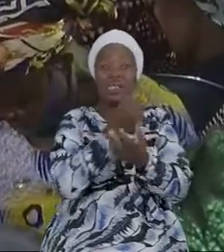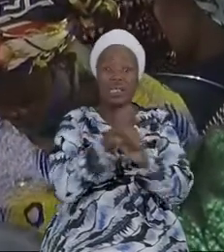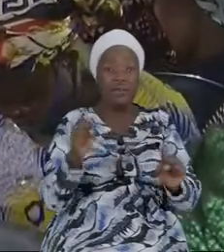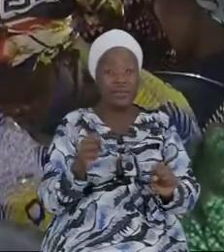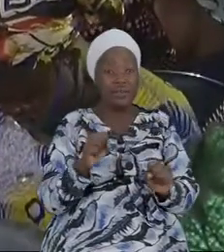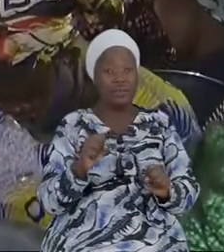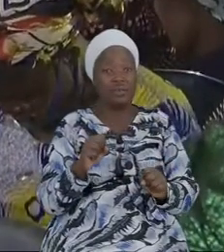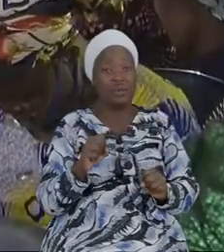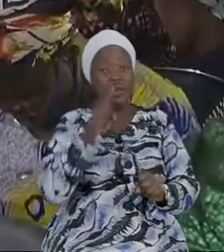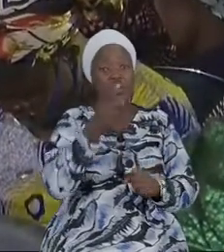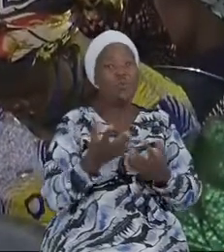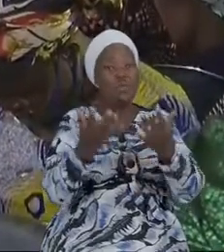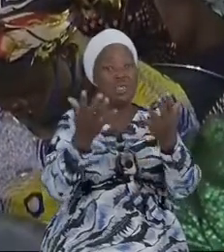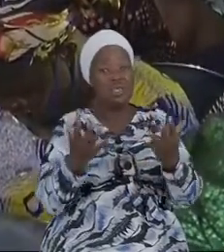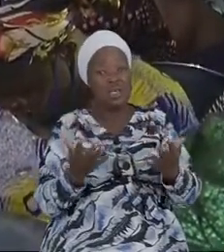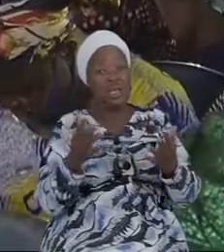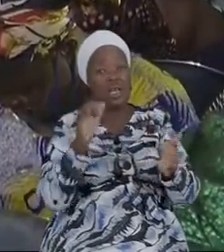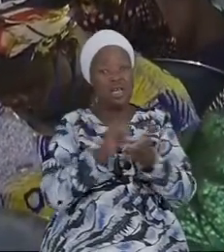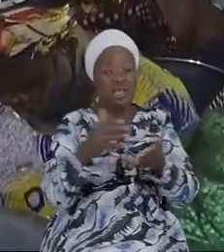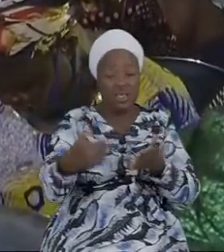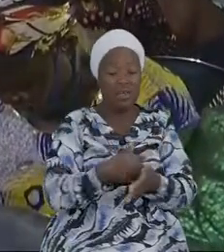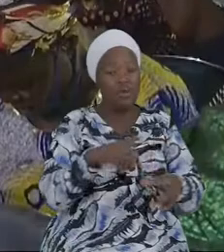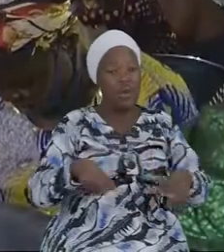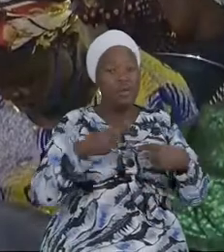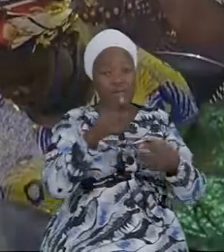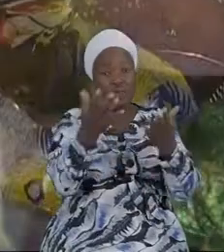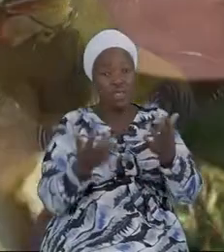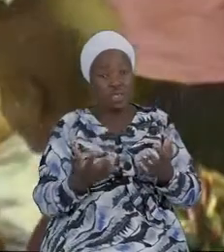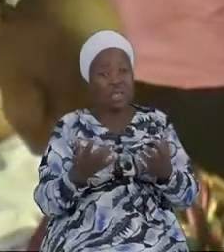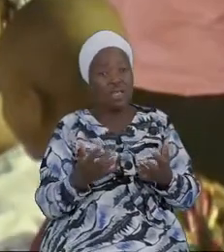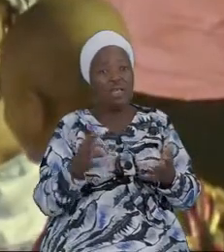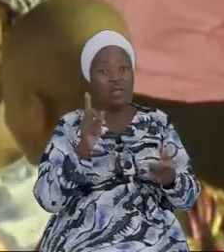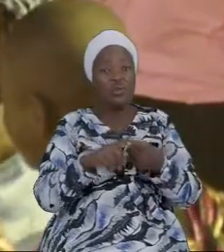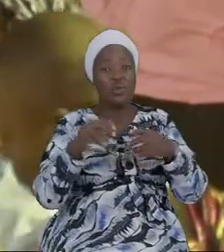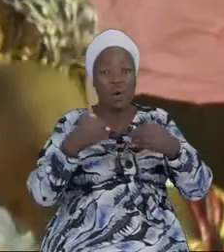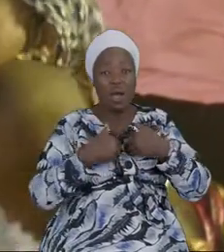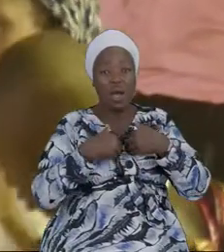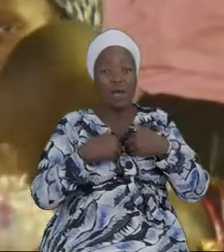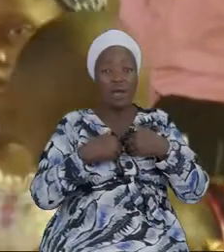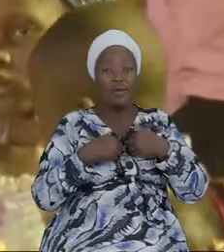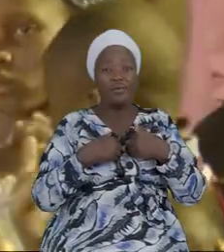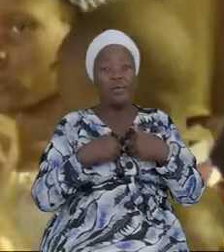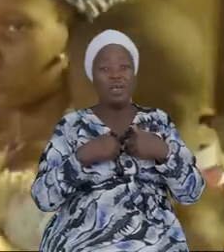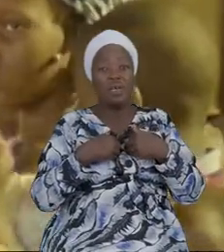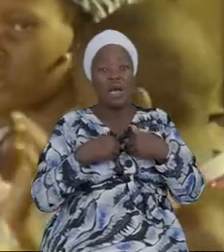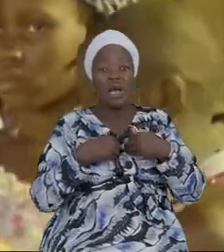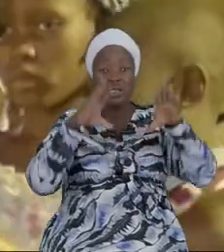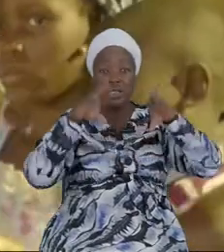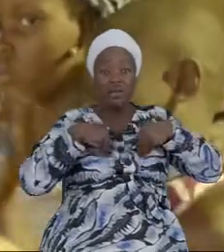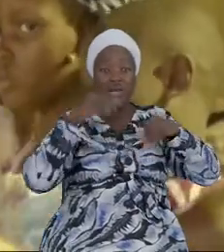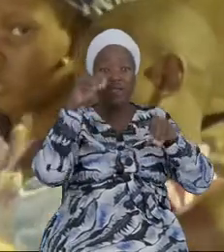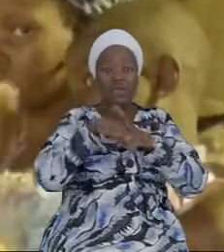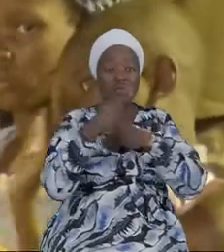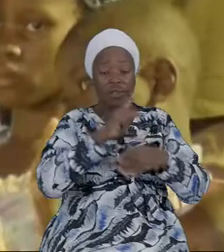salvation. You desire that new life. You desire to have adoption into the